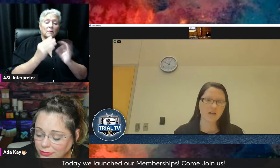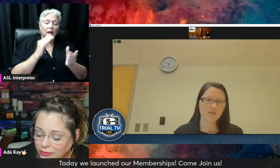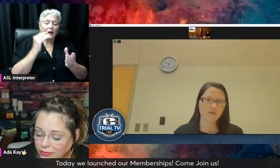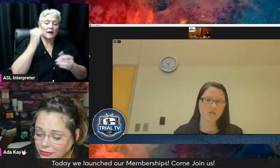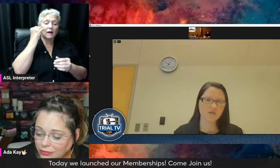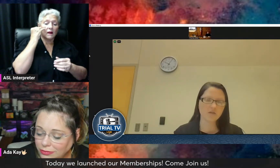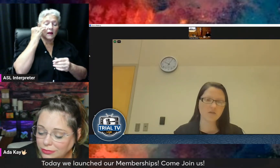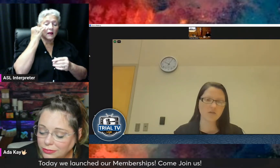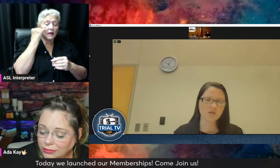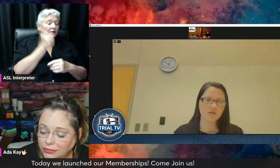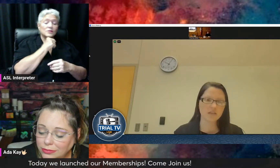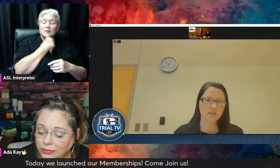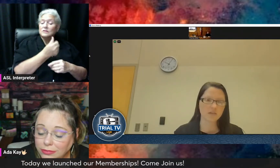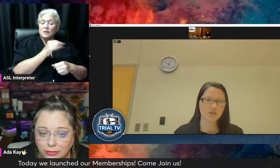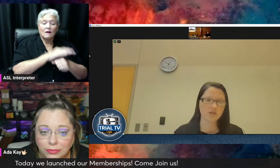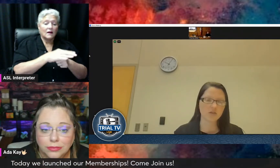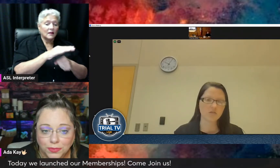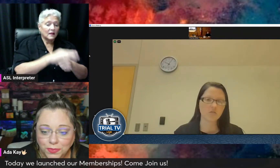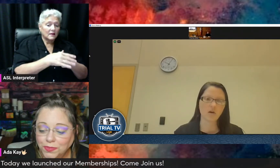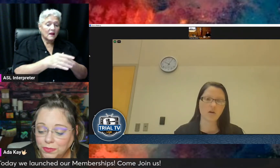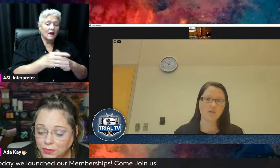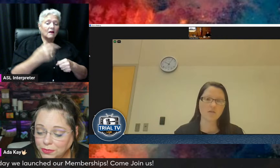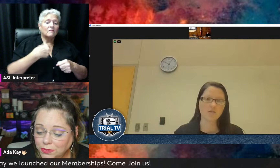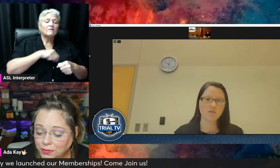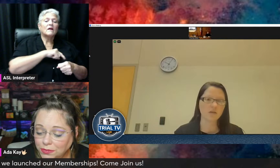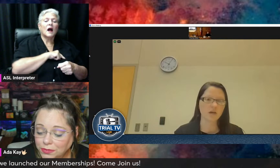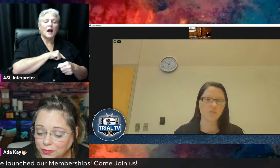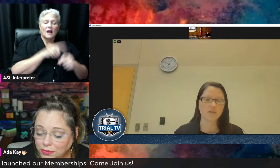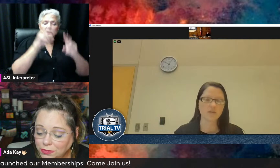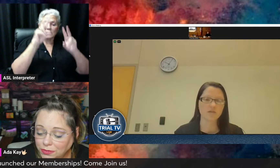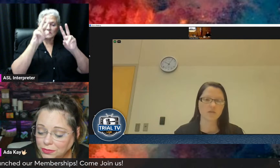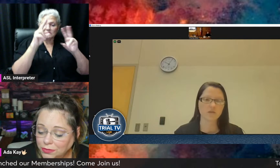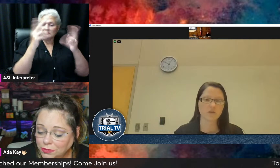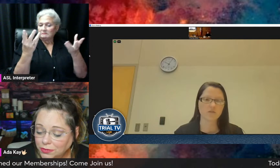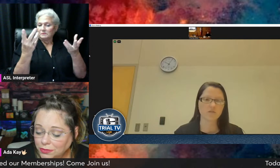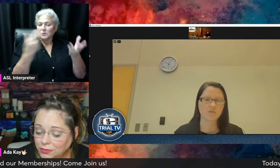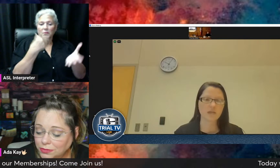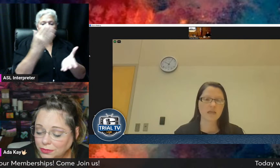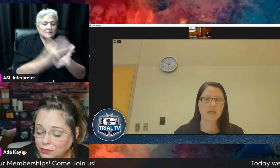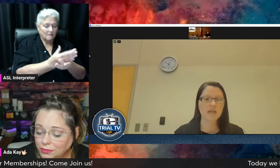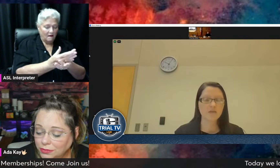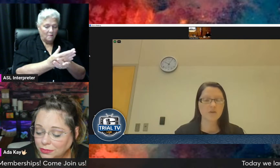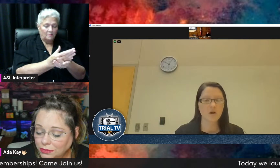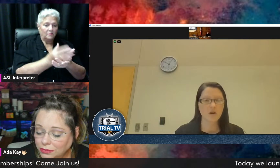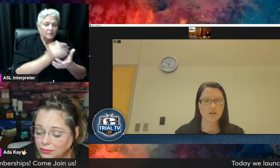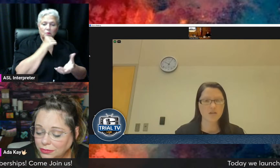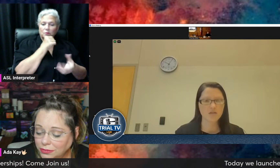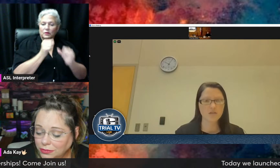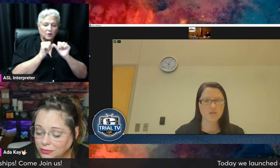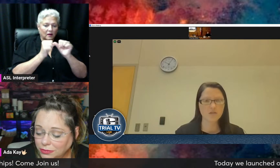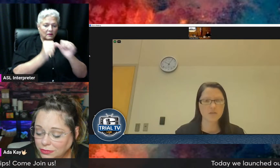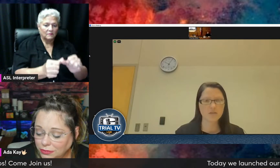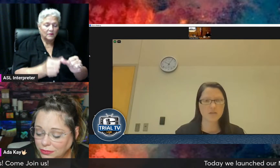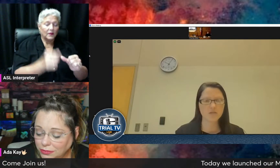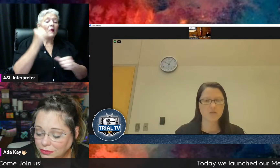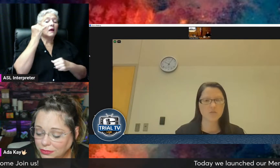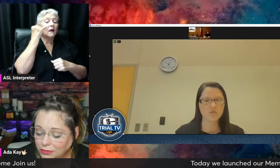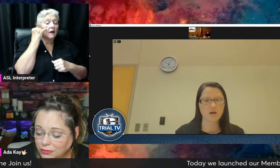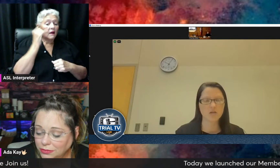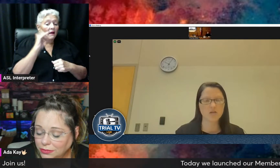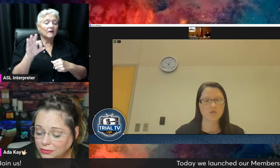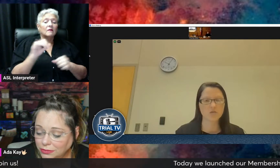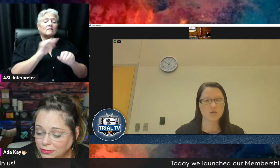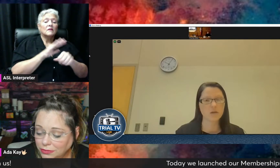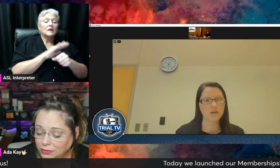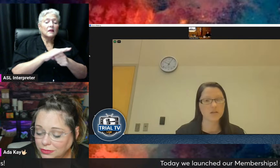a lack of those features, our examination will halt and we will not proceed further. If there are enough features present, we will